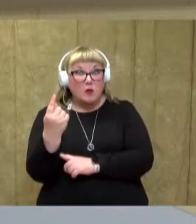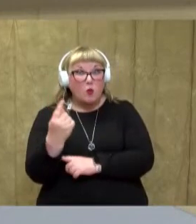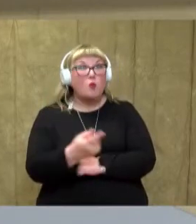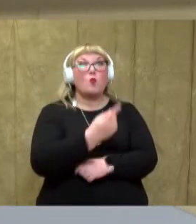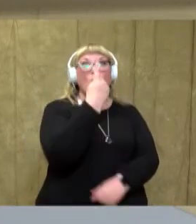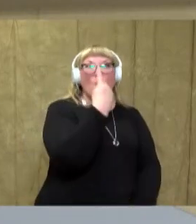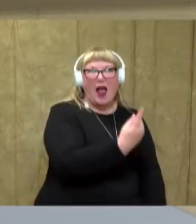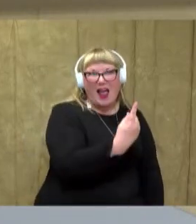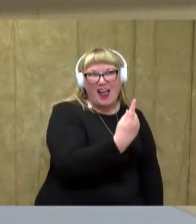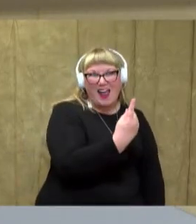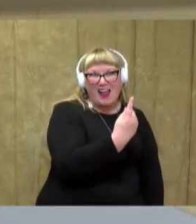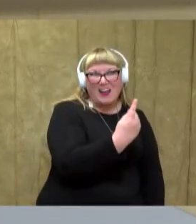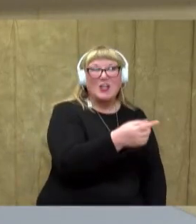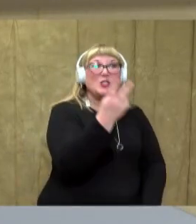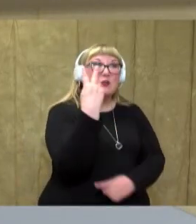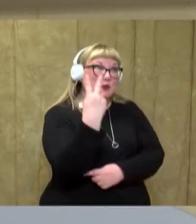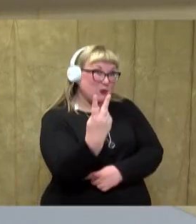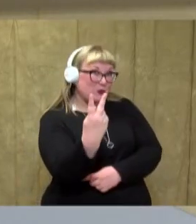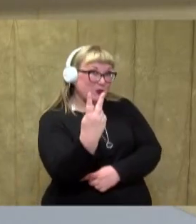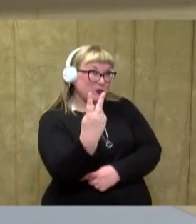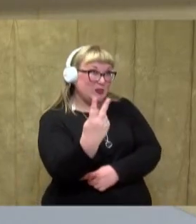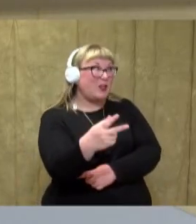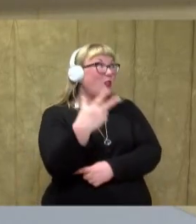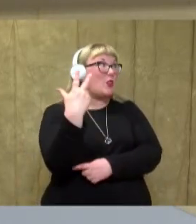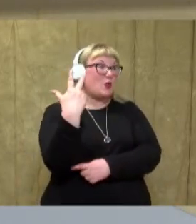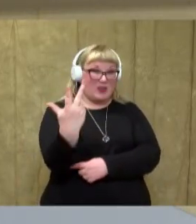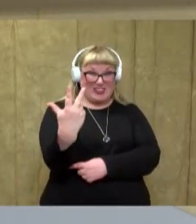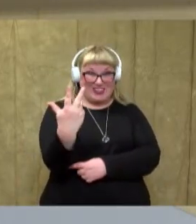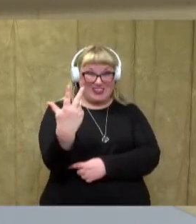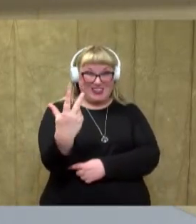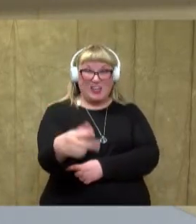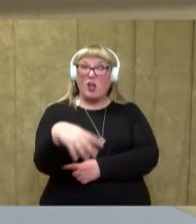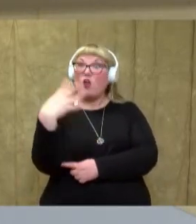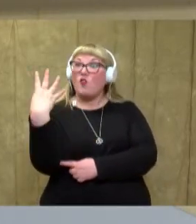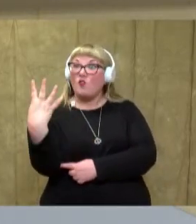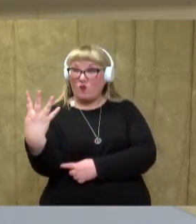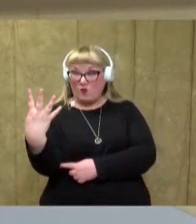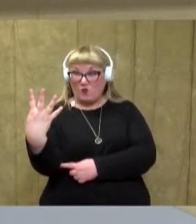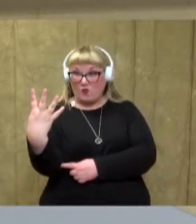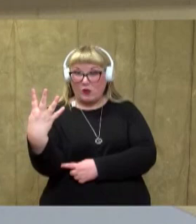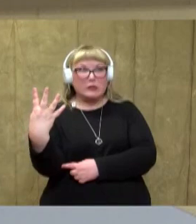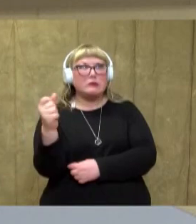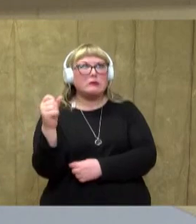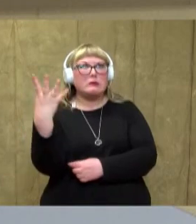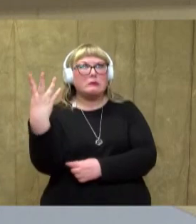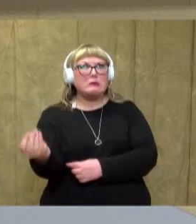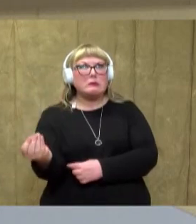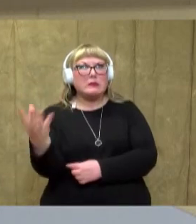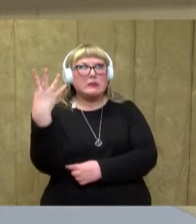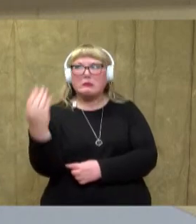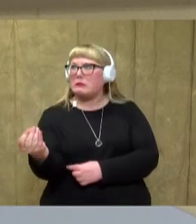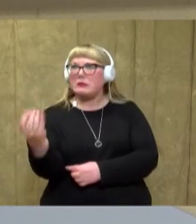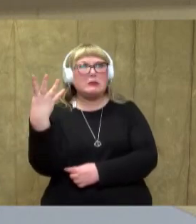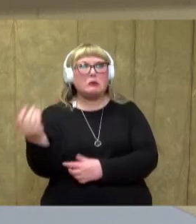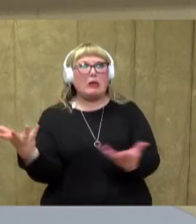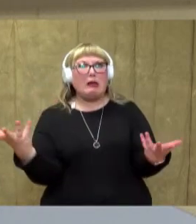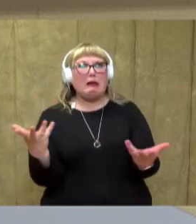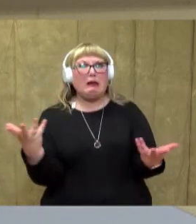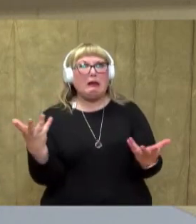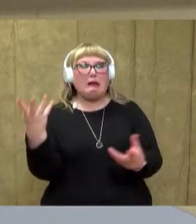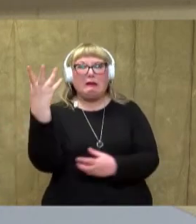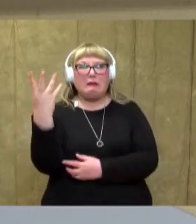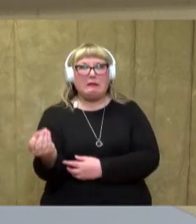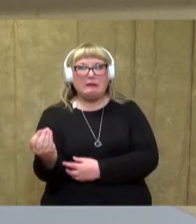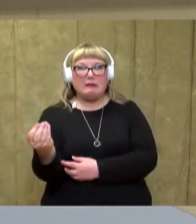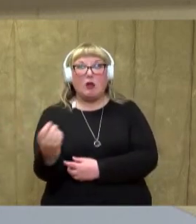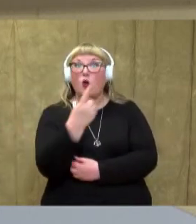with 1, 2, 3, and we have a missing number. Can you tell me